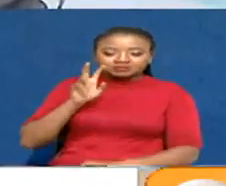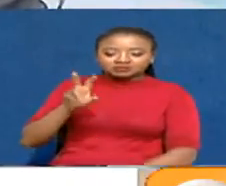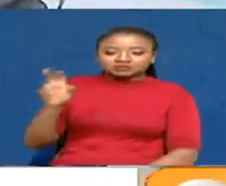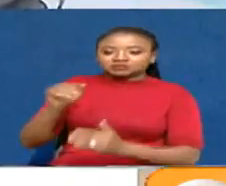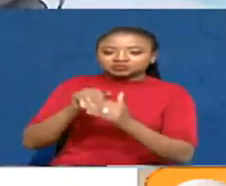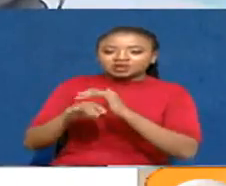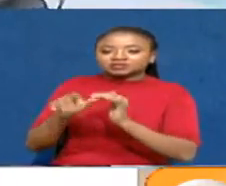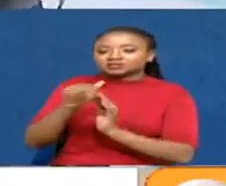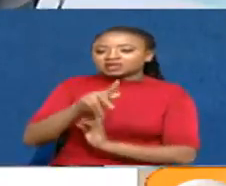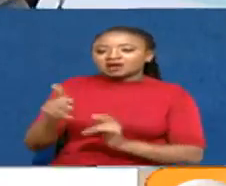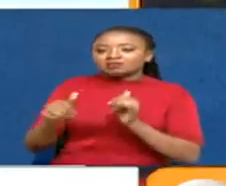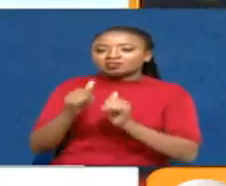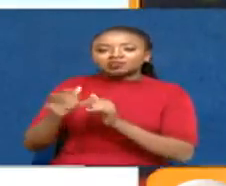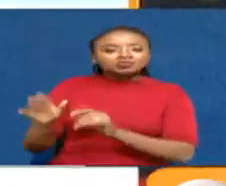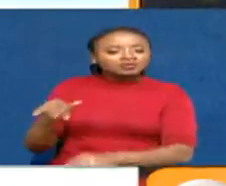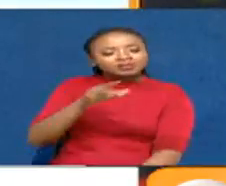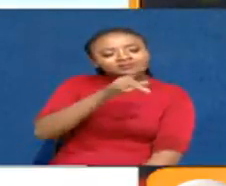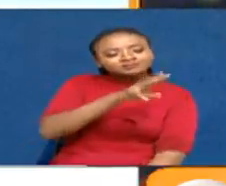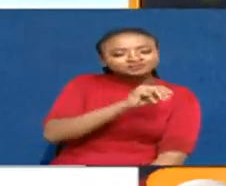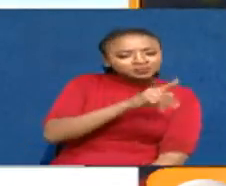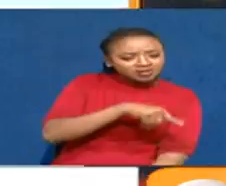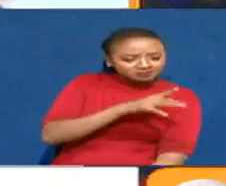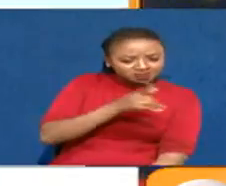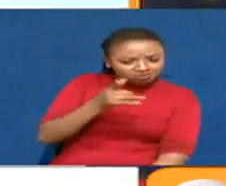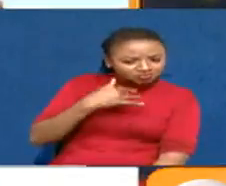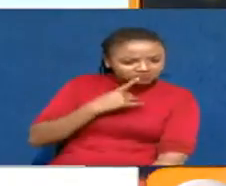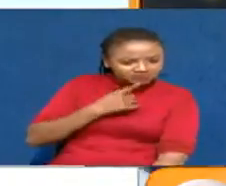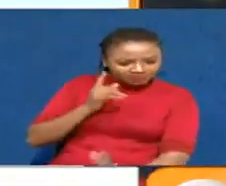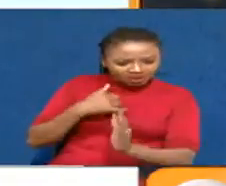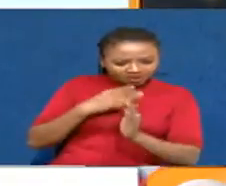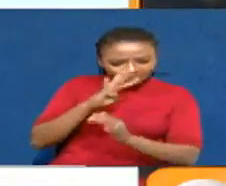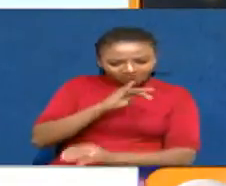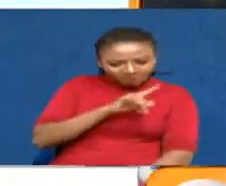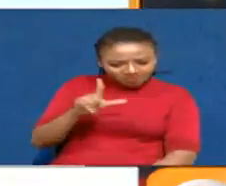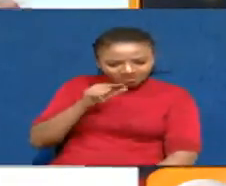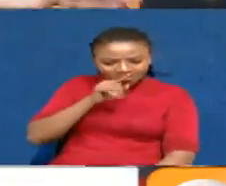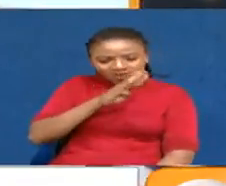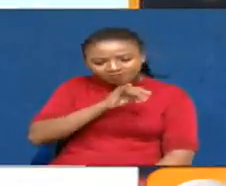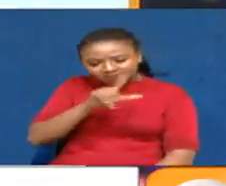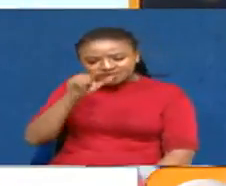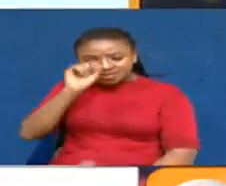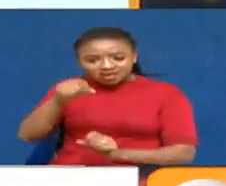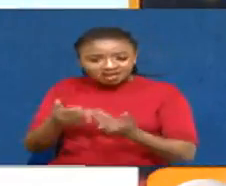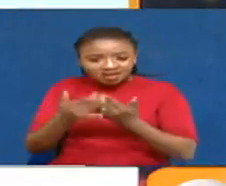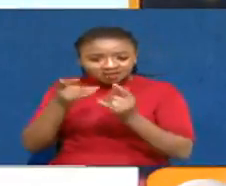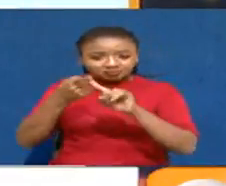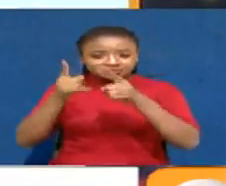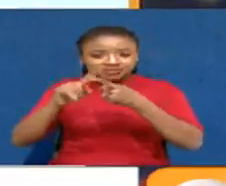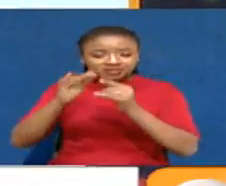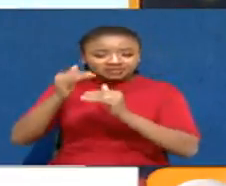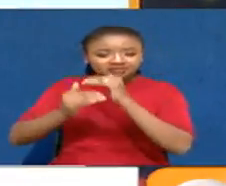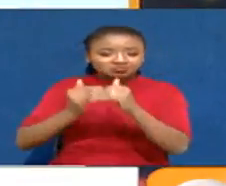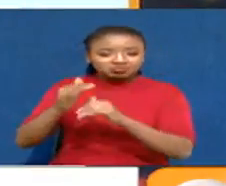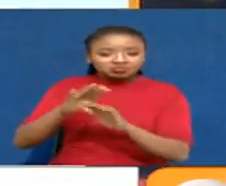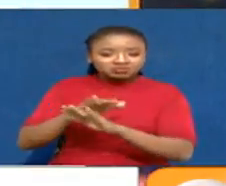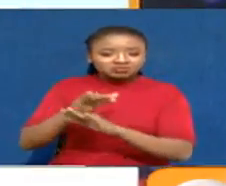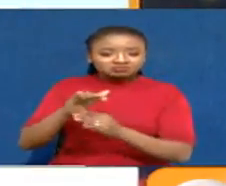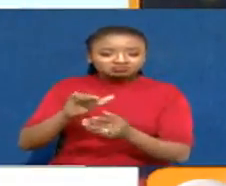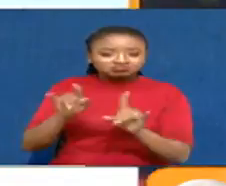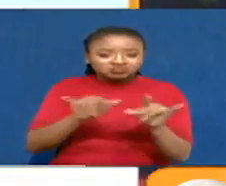Yes. Keter, this regulation you're talking about, will it at least cap the interest rate also, or even have it standardized?